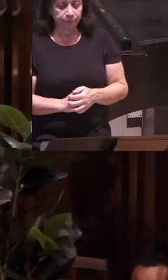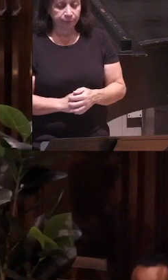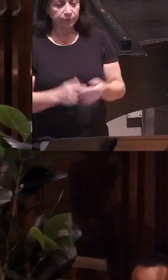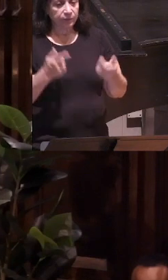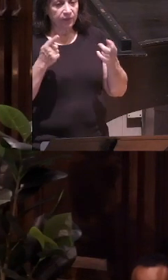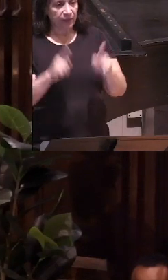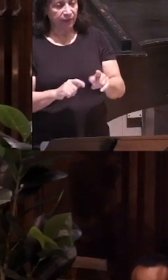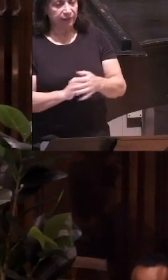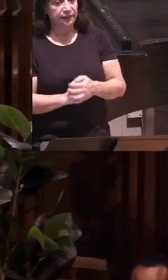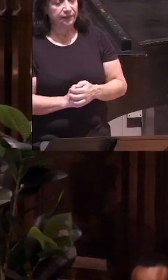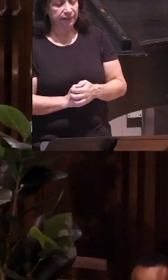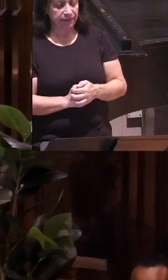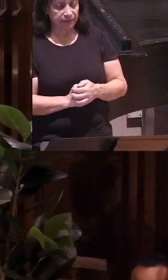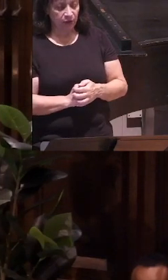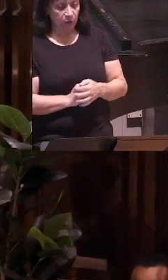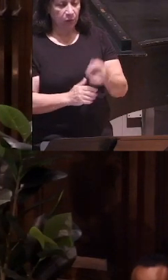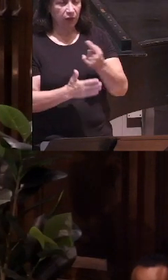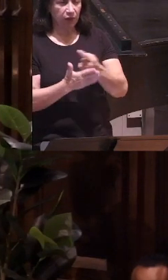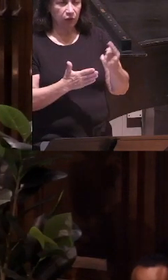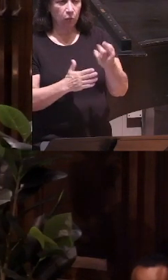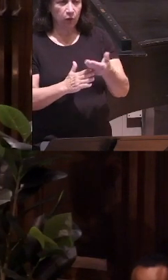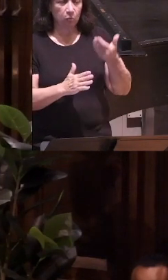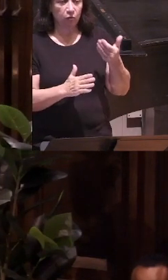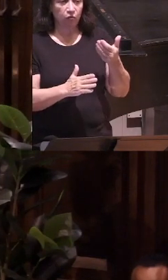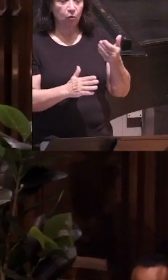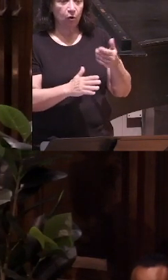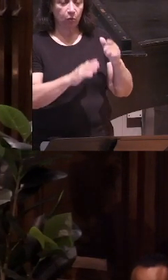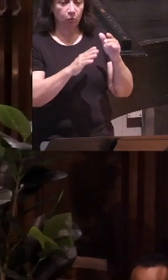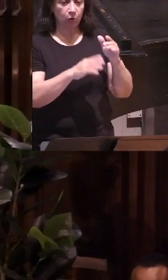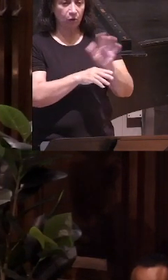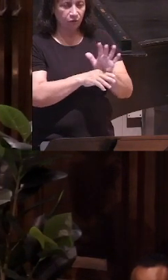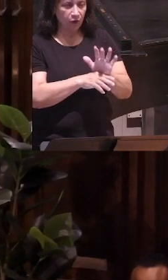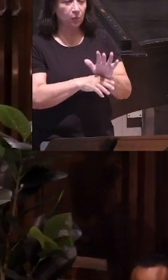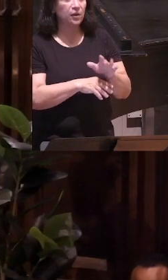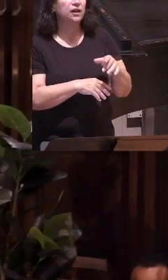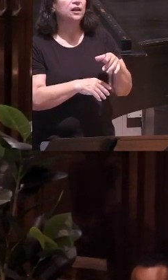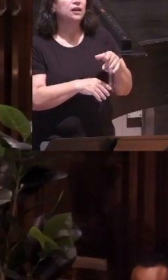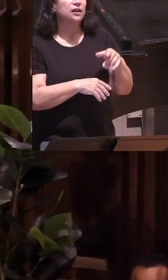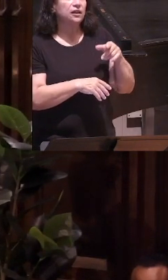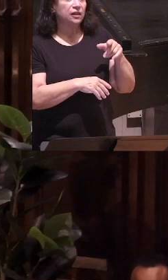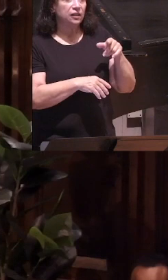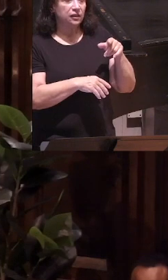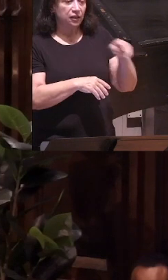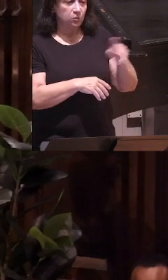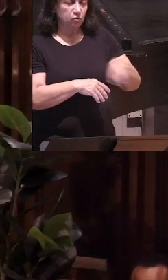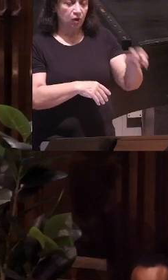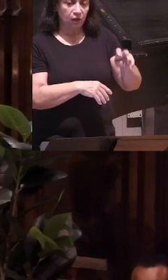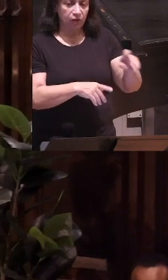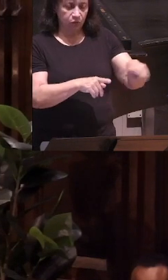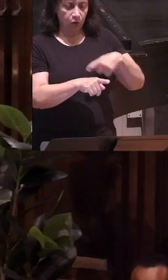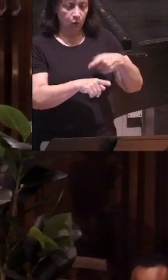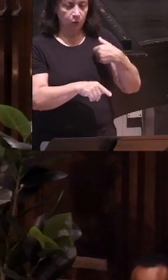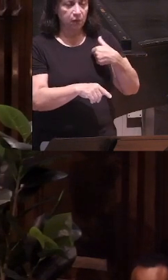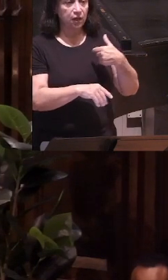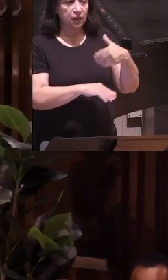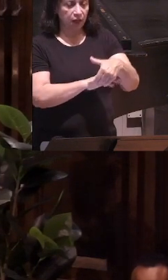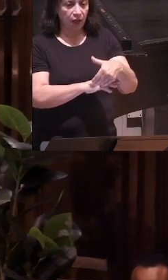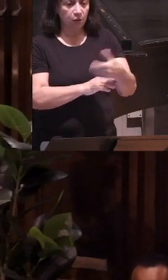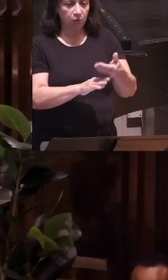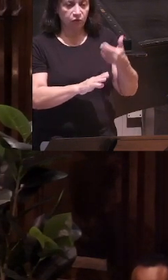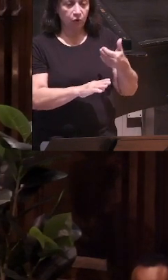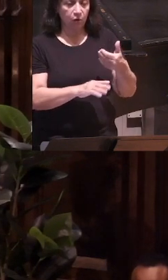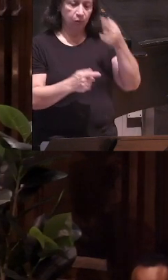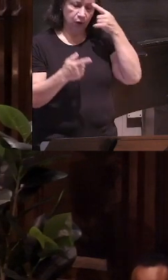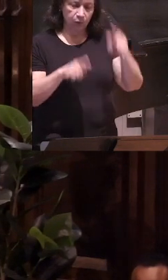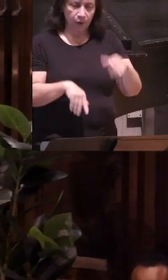So I knew he was traveling the week before we were doing the filming. And so he called me the night before, and we agreed that,